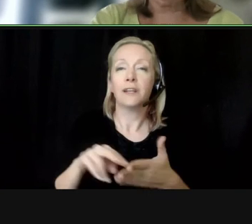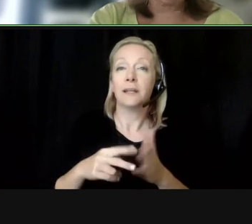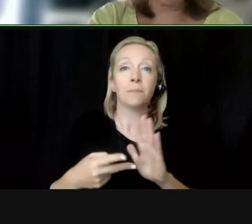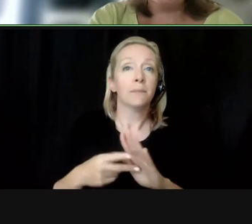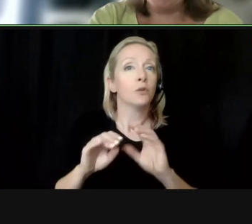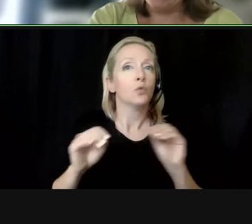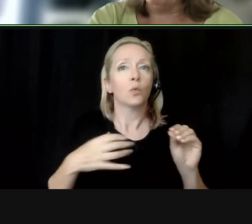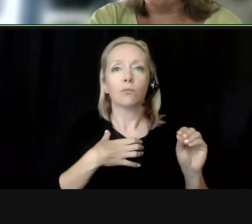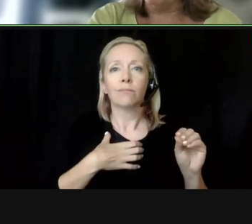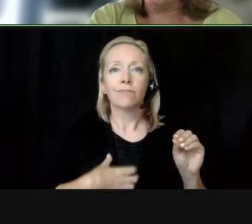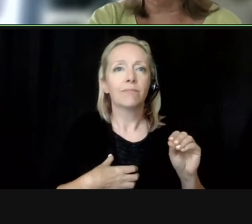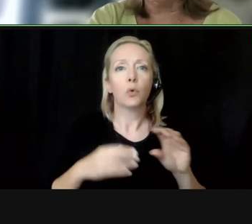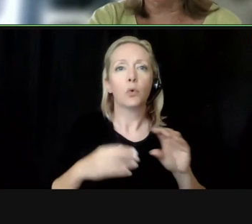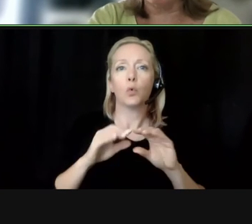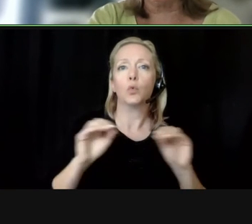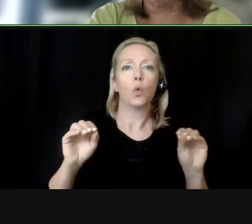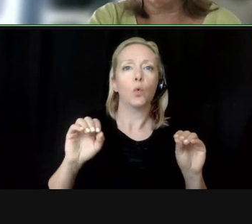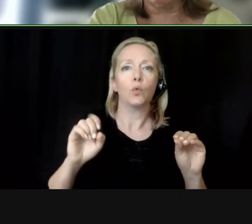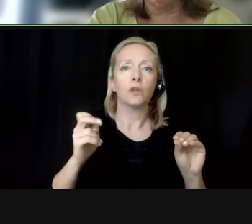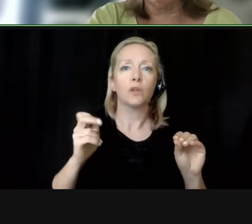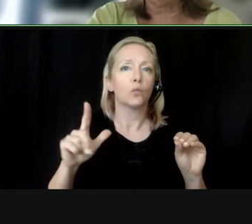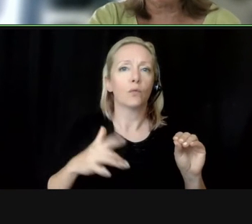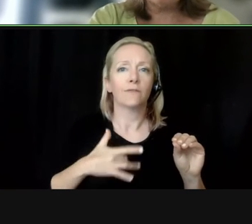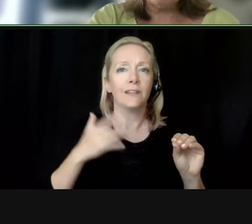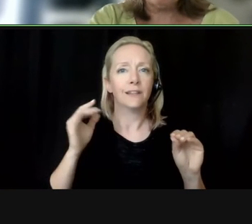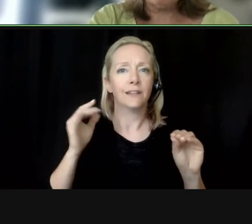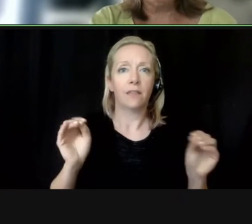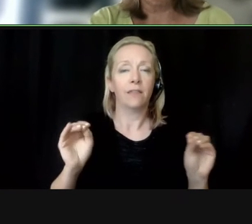needs. And we know again that this is not true.